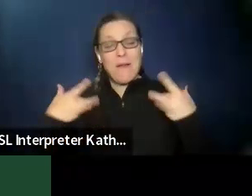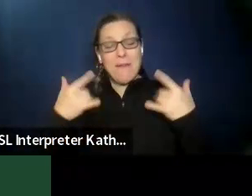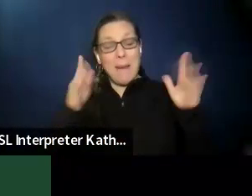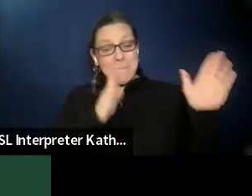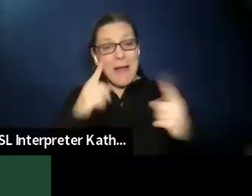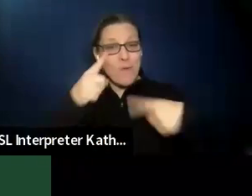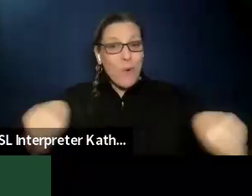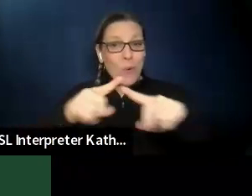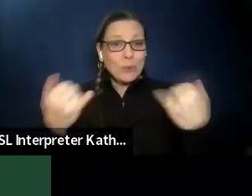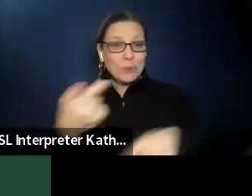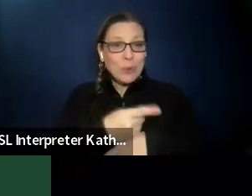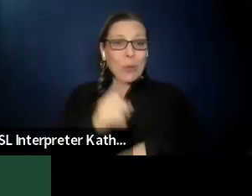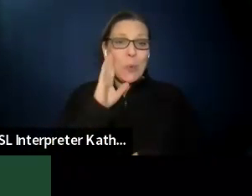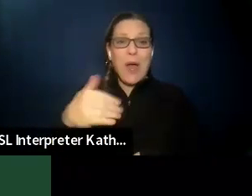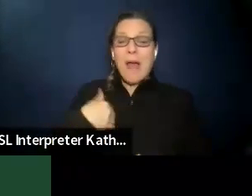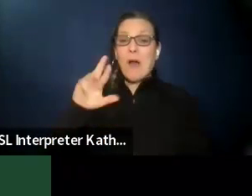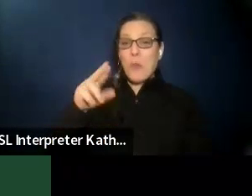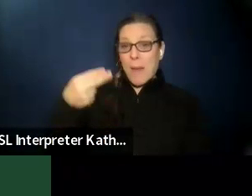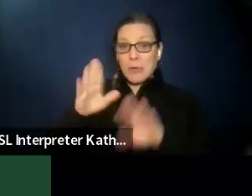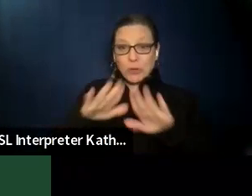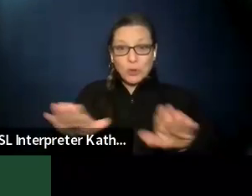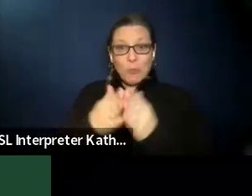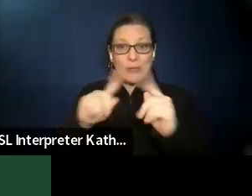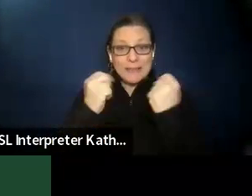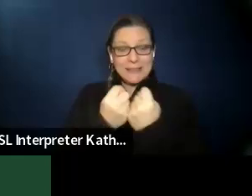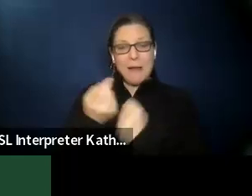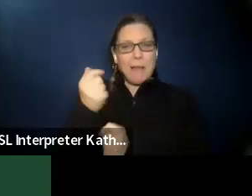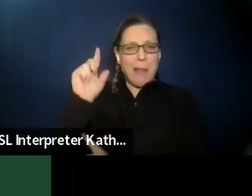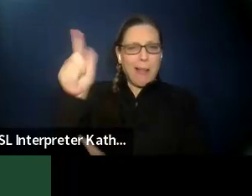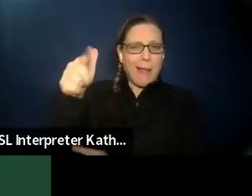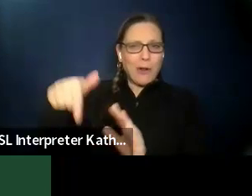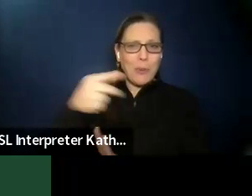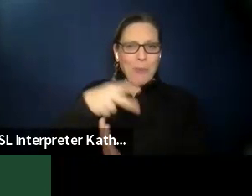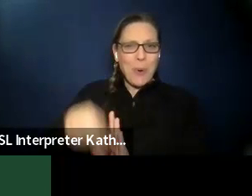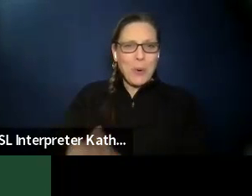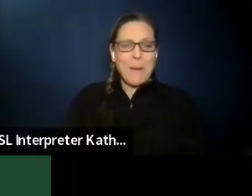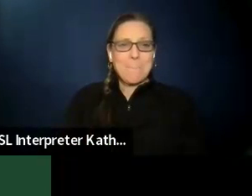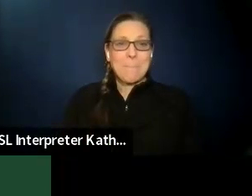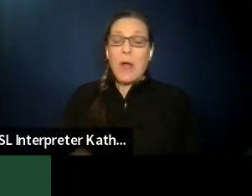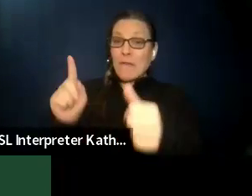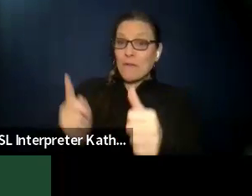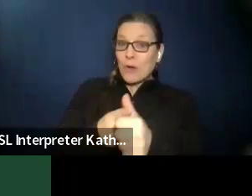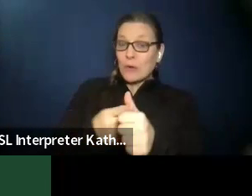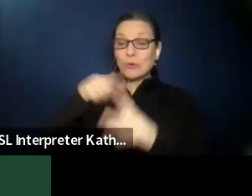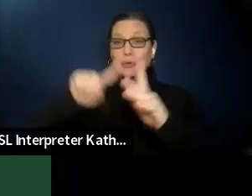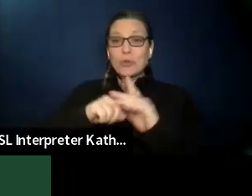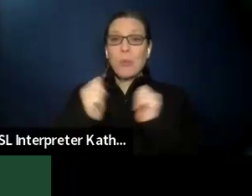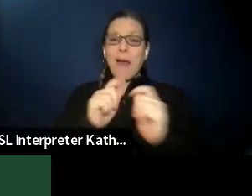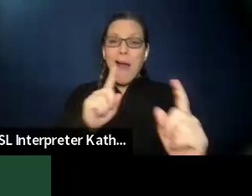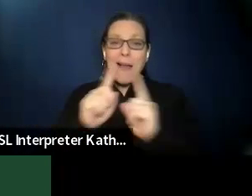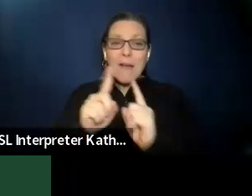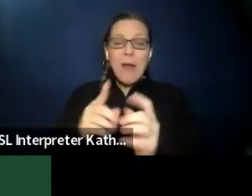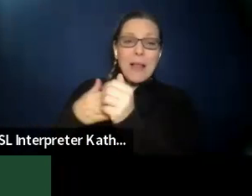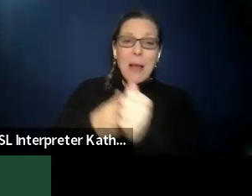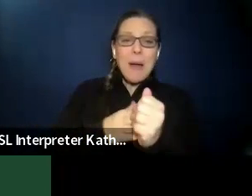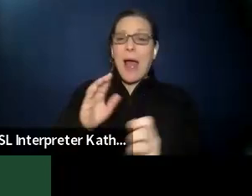you today, and you will hear from the Random House Children's Books team a little later in the program. First up, we'll begin with a conversation led